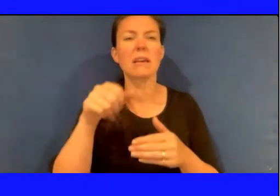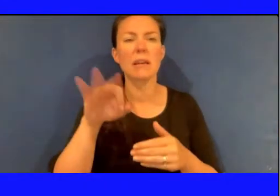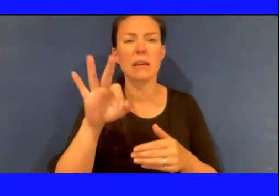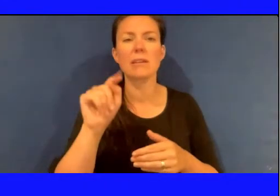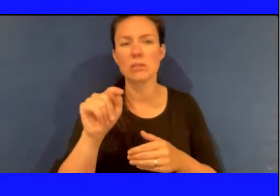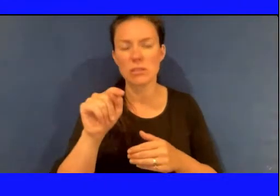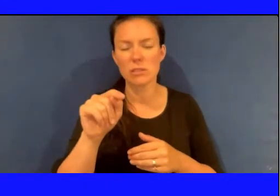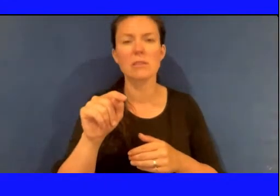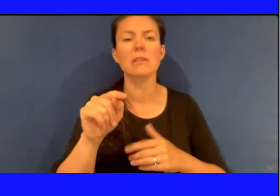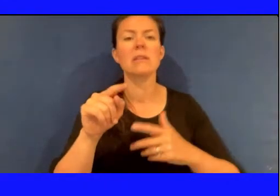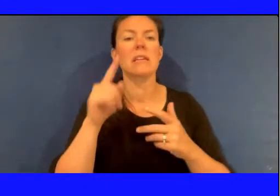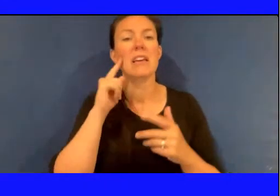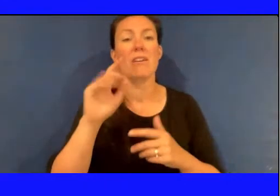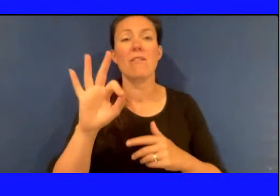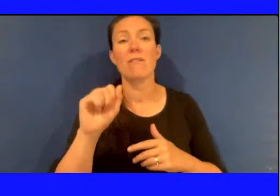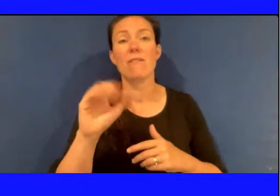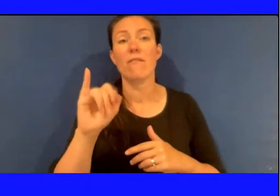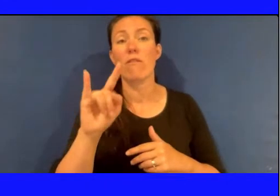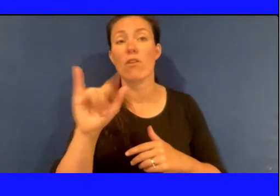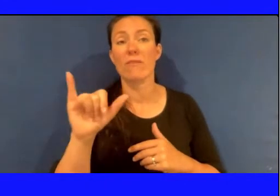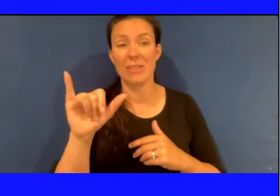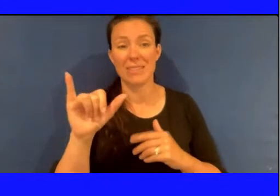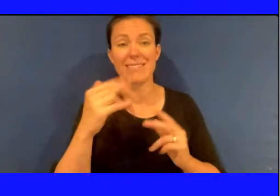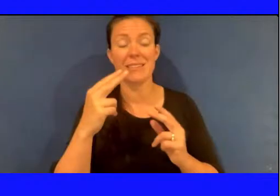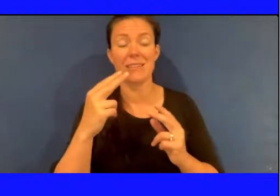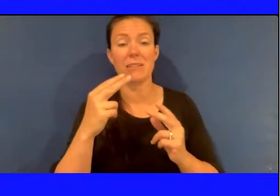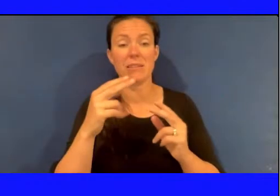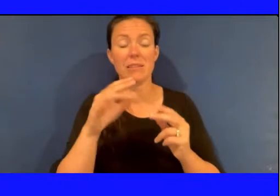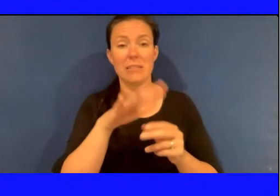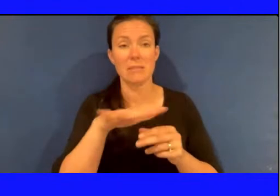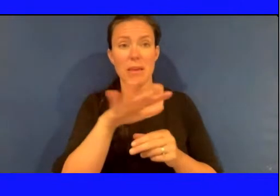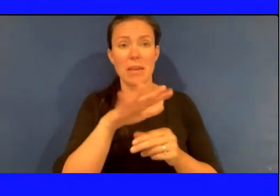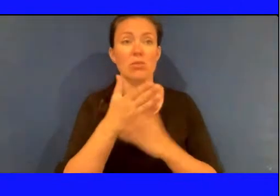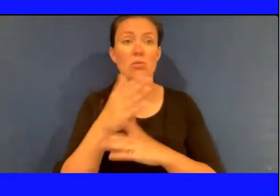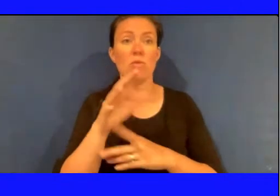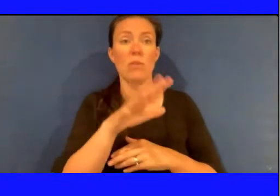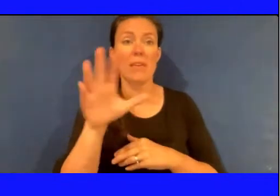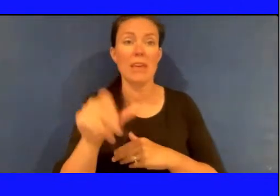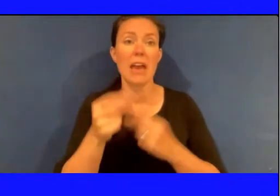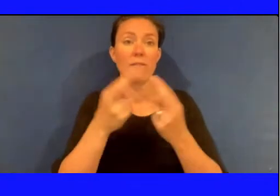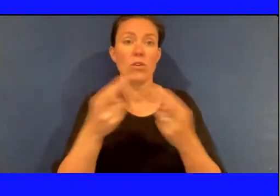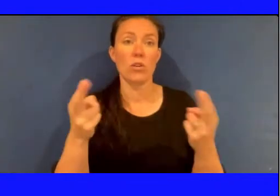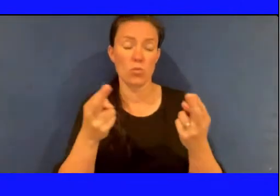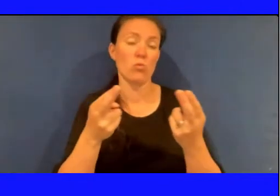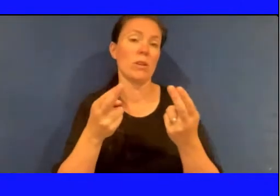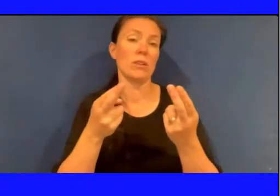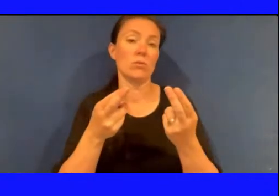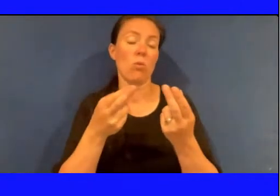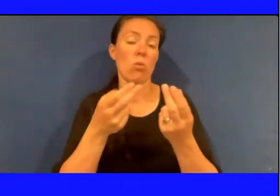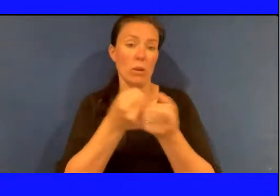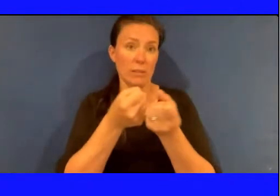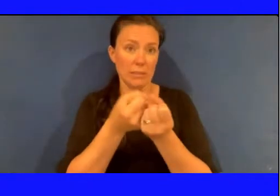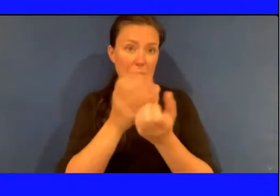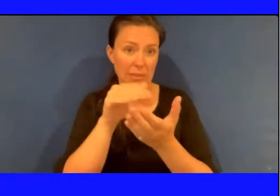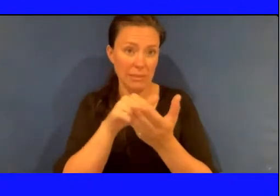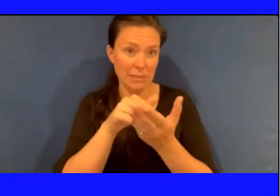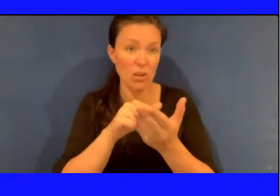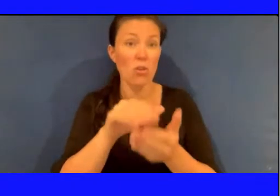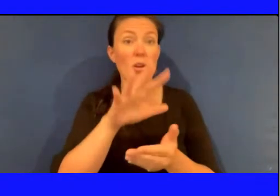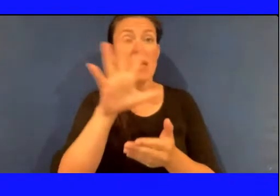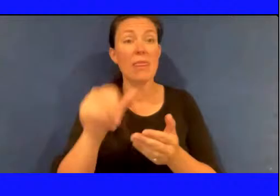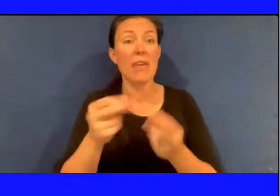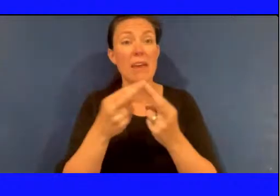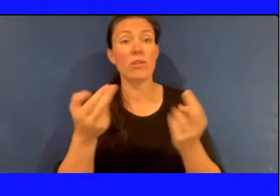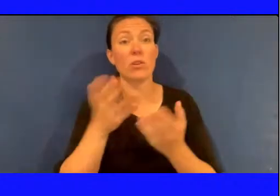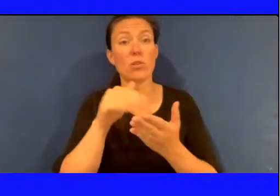space through the African Resource Center and BronxWorks' Empowerment Center. The African Resource Center will be